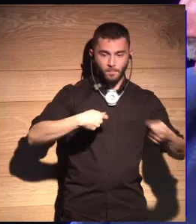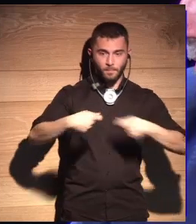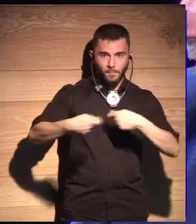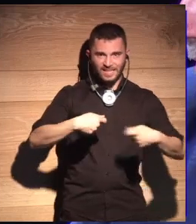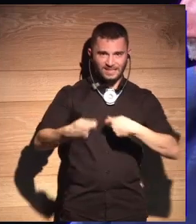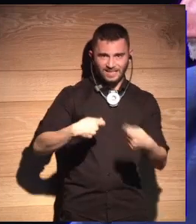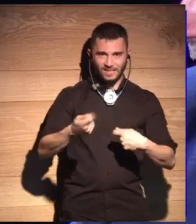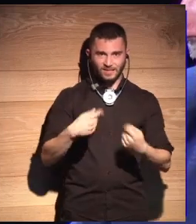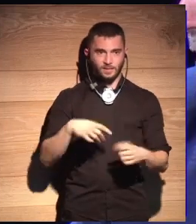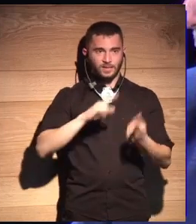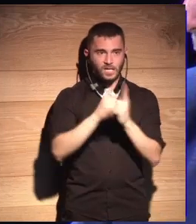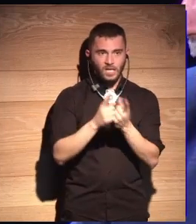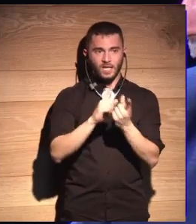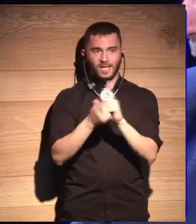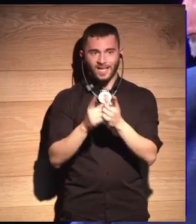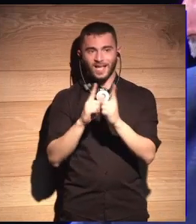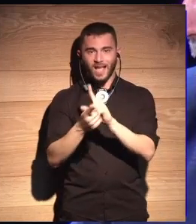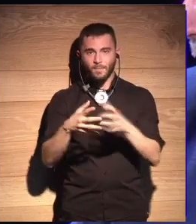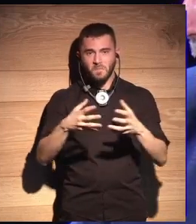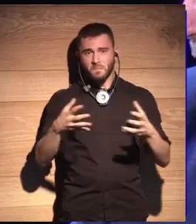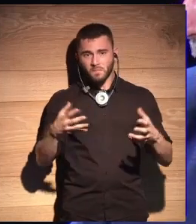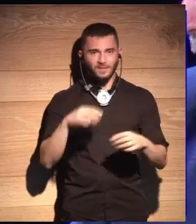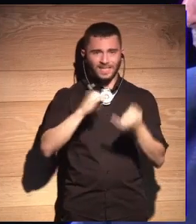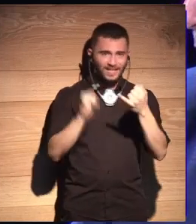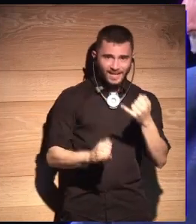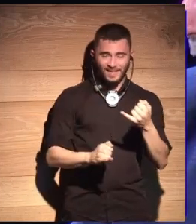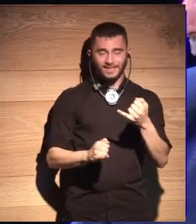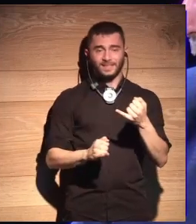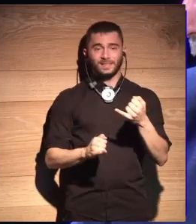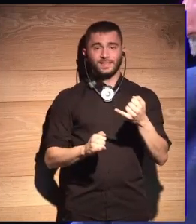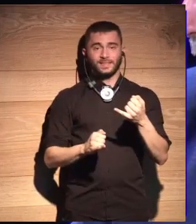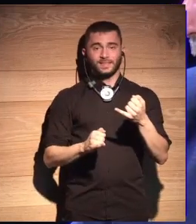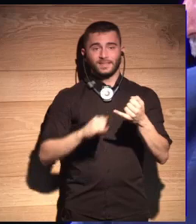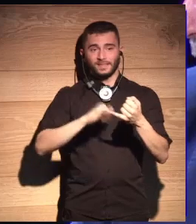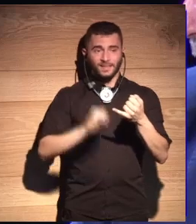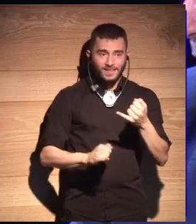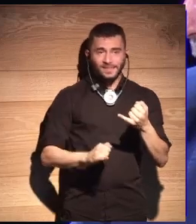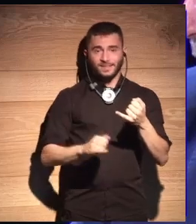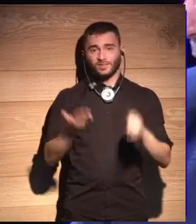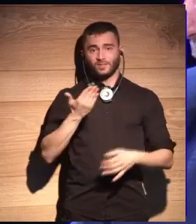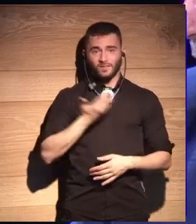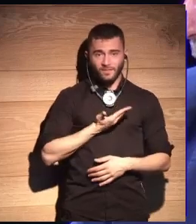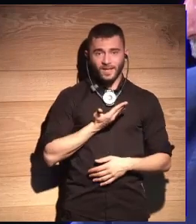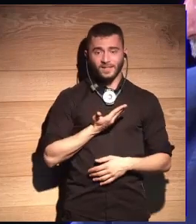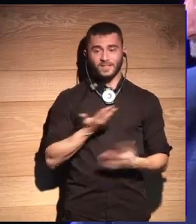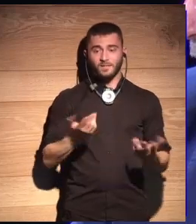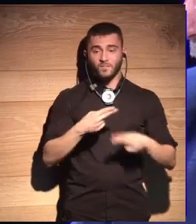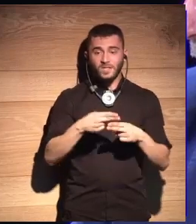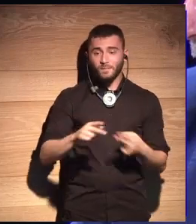Union, it seems to be business as usual. And we are talking about the small incremental changes of crisis that